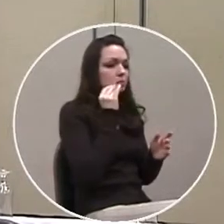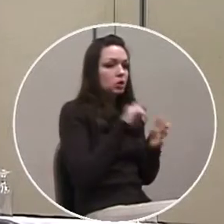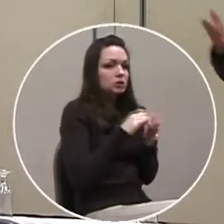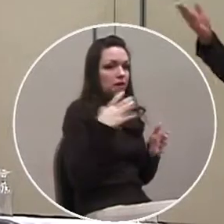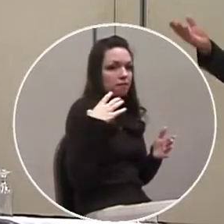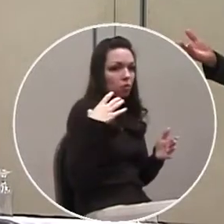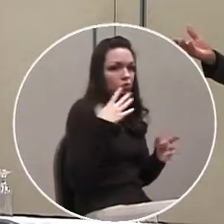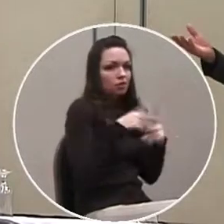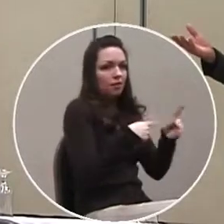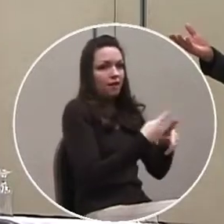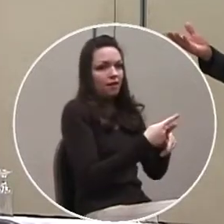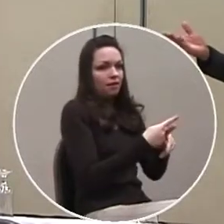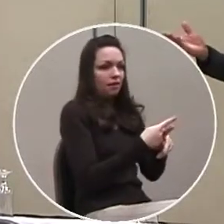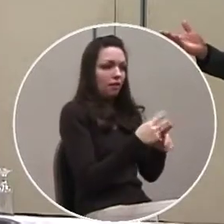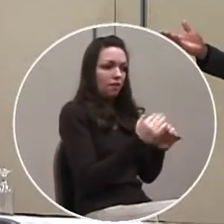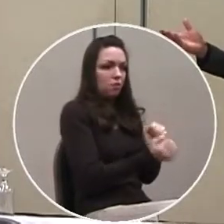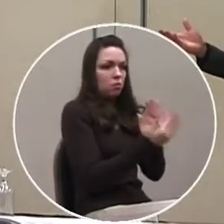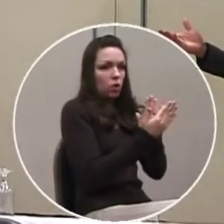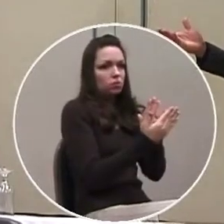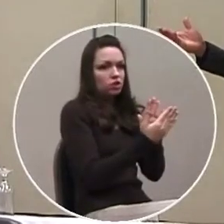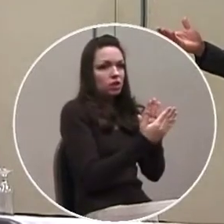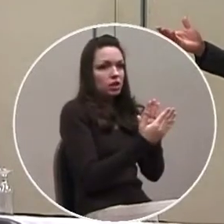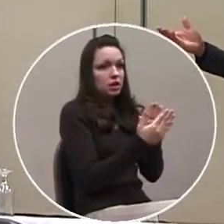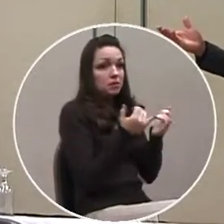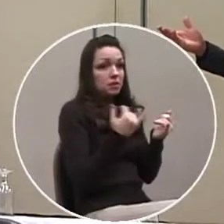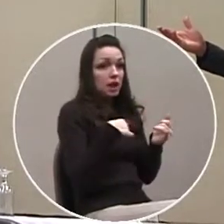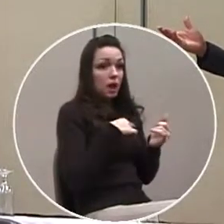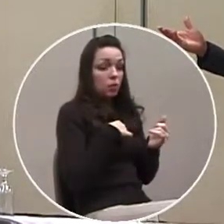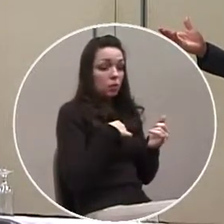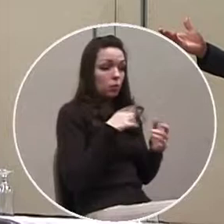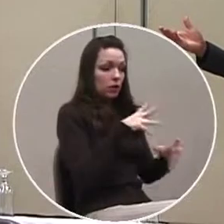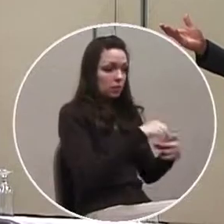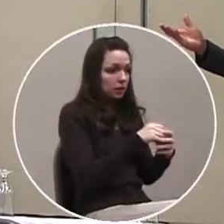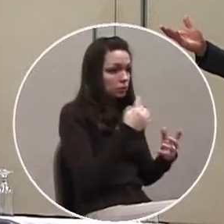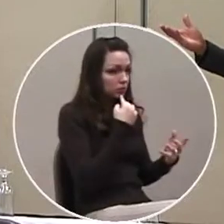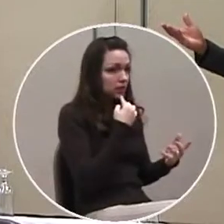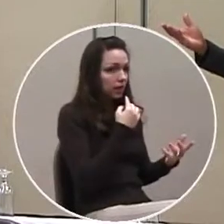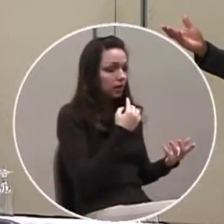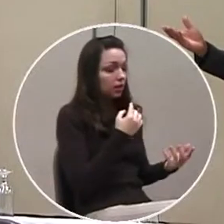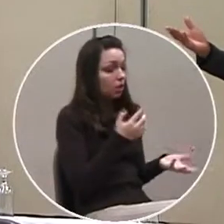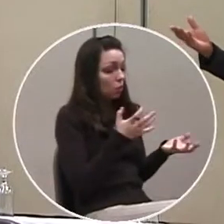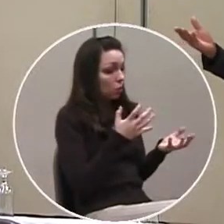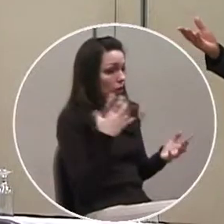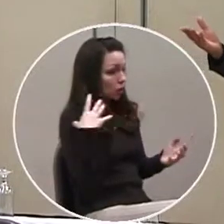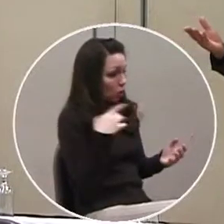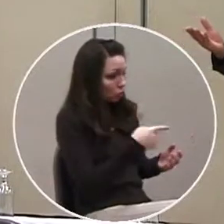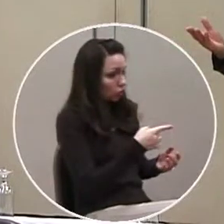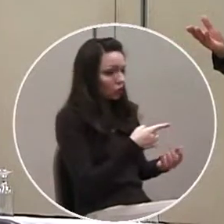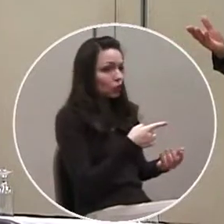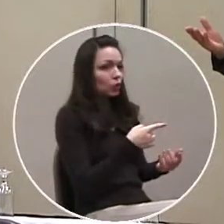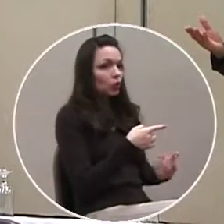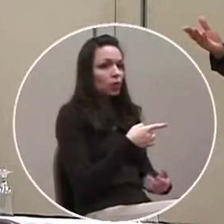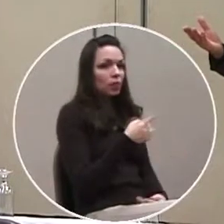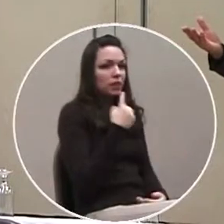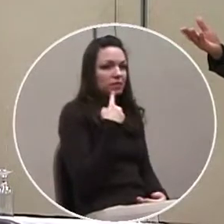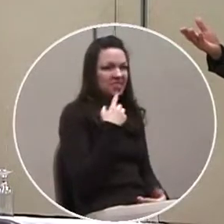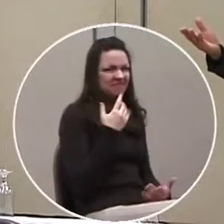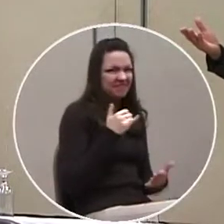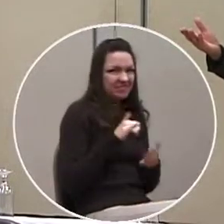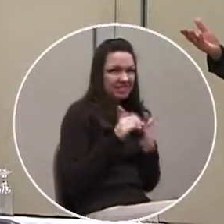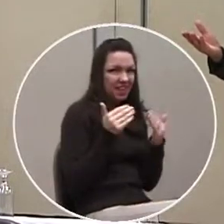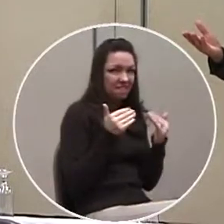approach, that now when we come in and say, we'd like to coach you, there is a question on their part oftentimes about, is that